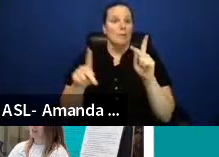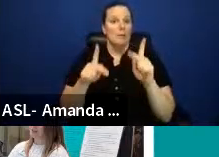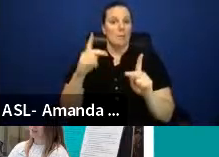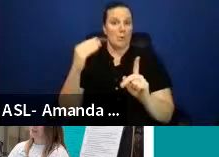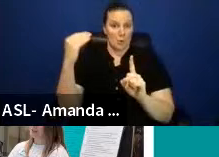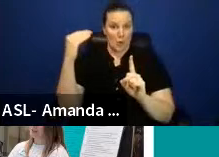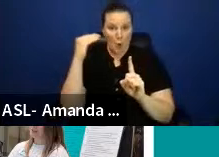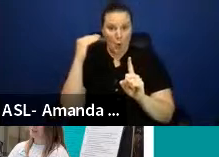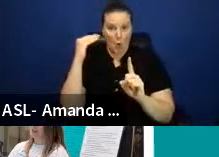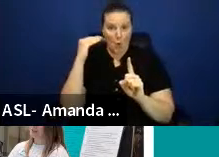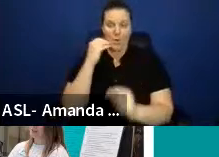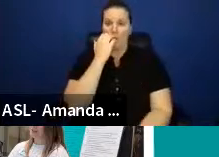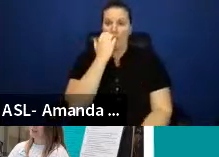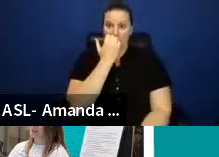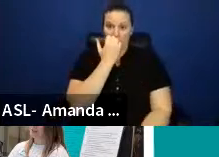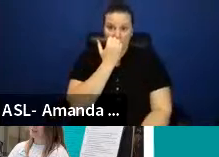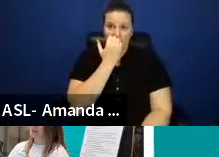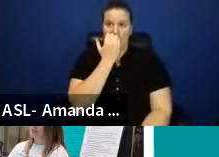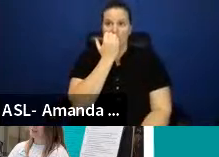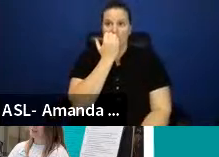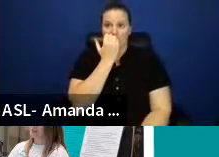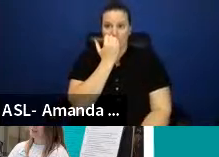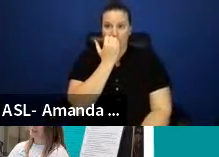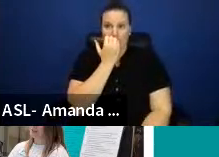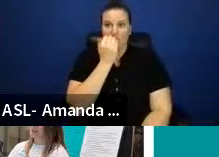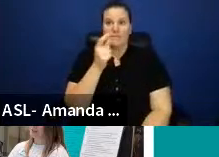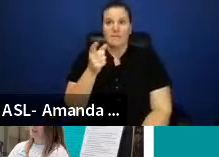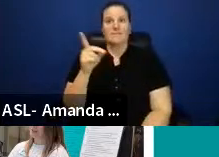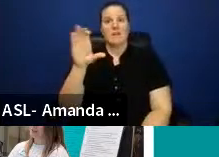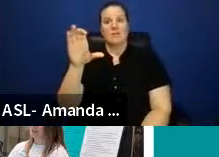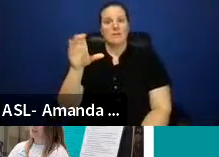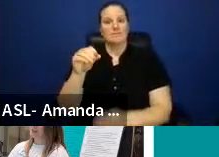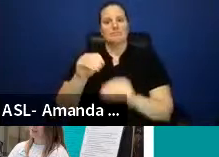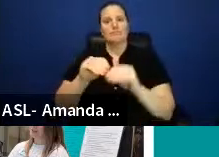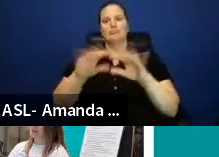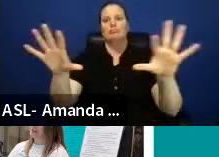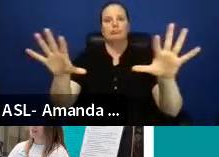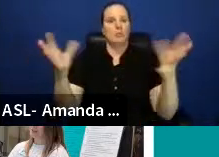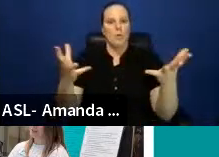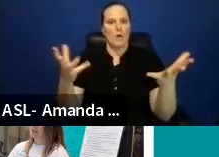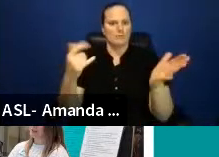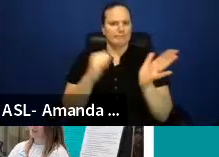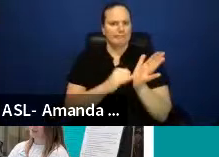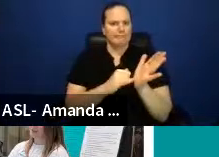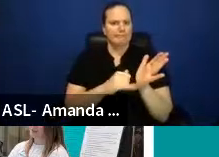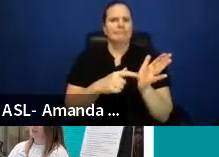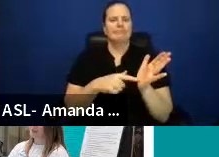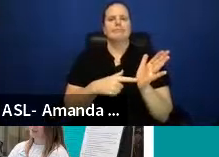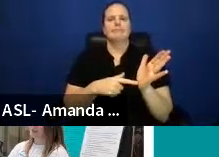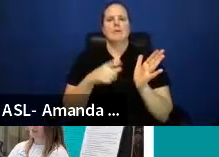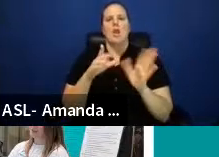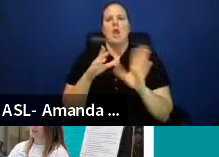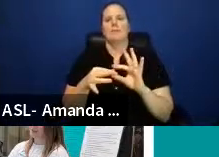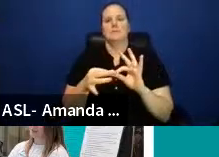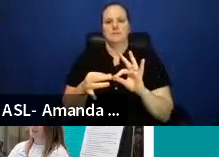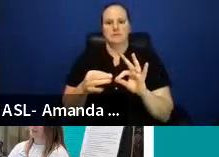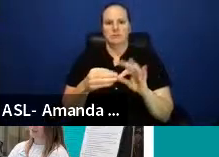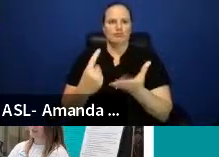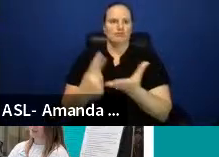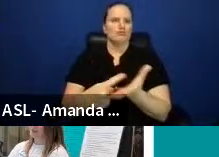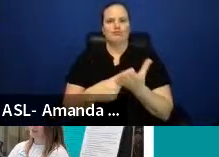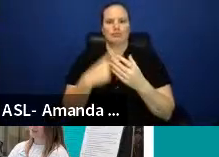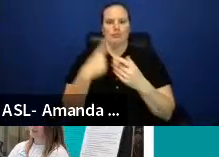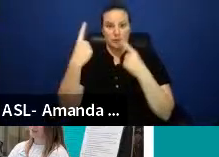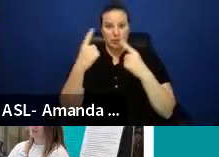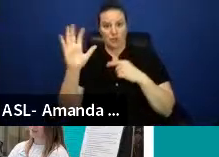know that this document is out there, what it is, and so they can put their comments on the table to be